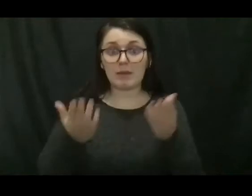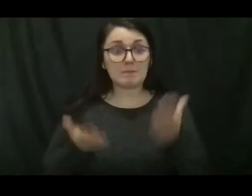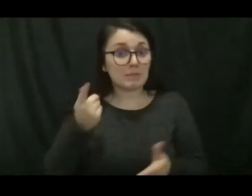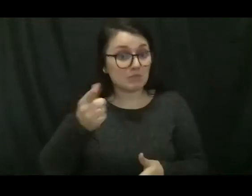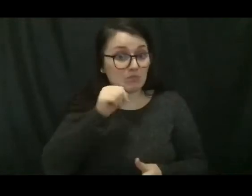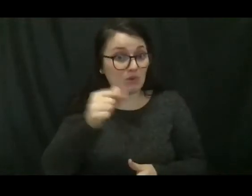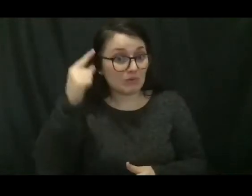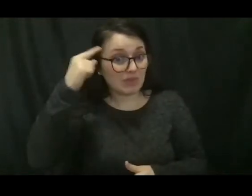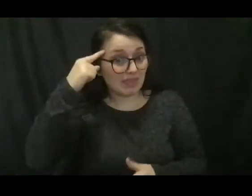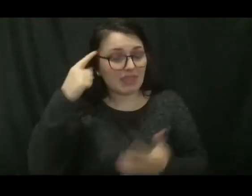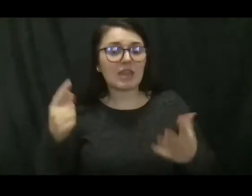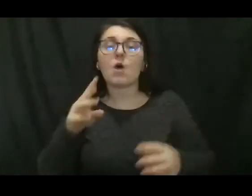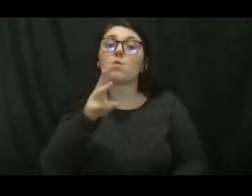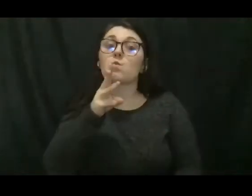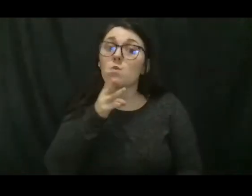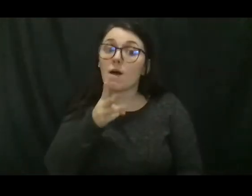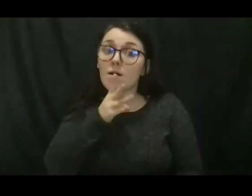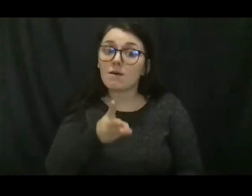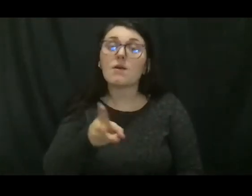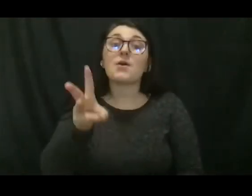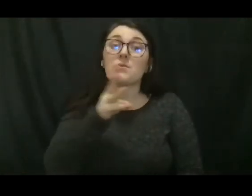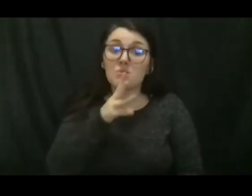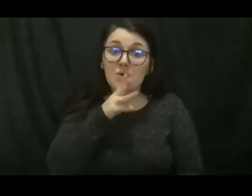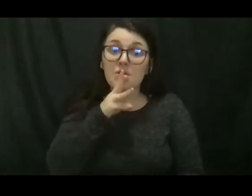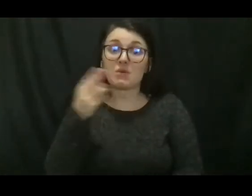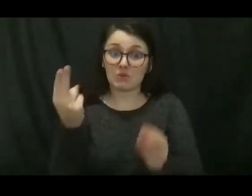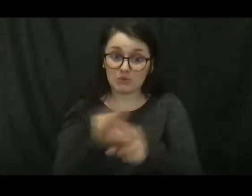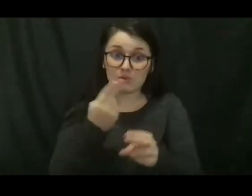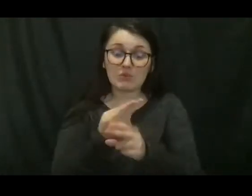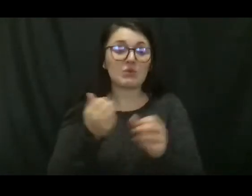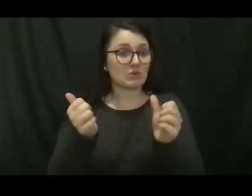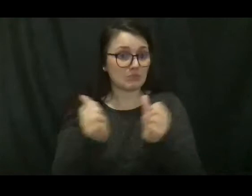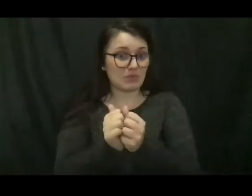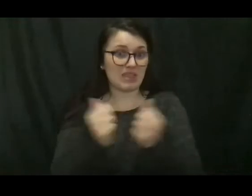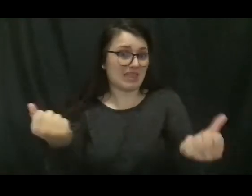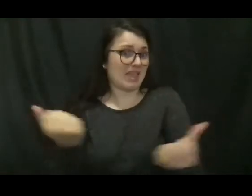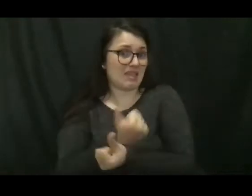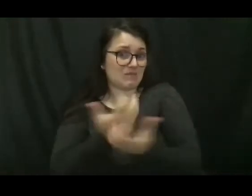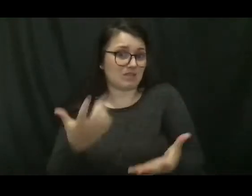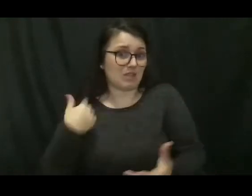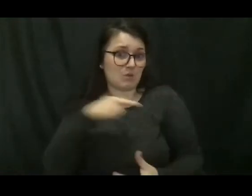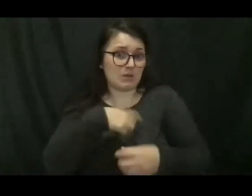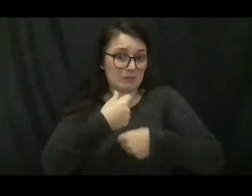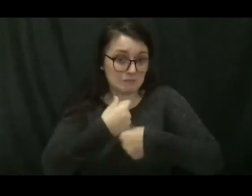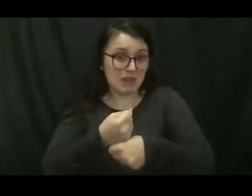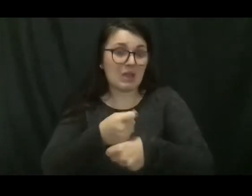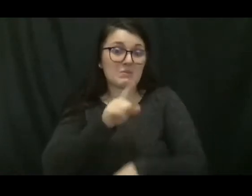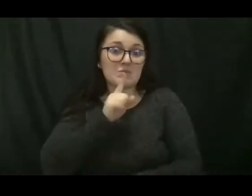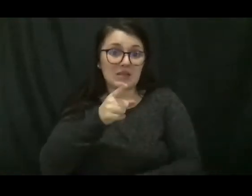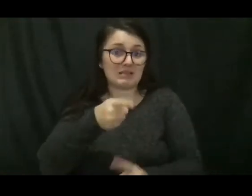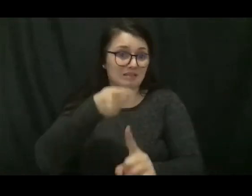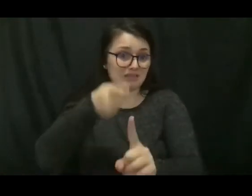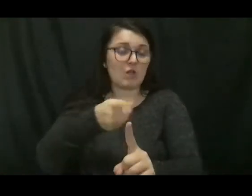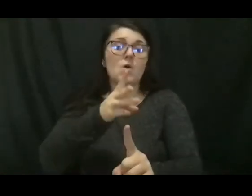is water. So water is actually used in processing for almost everything that we make. And so water conservation